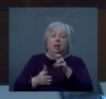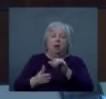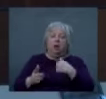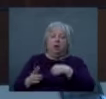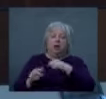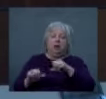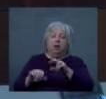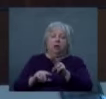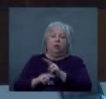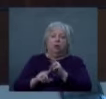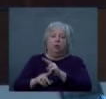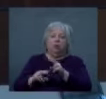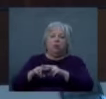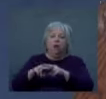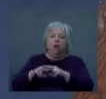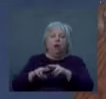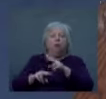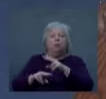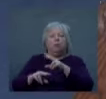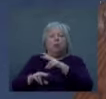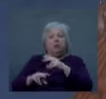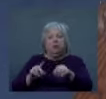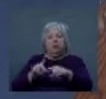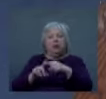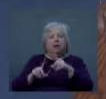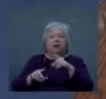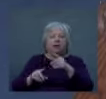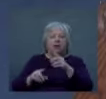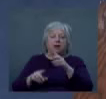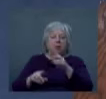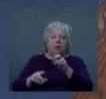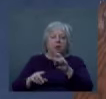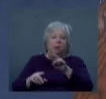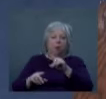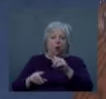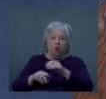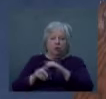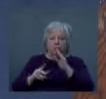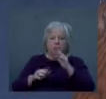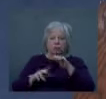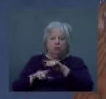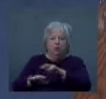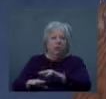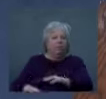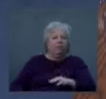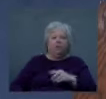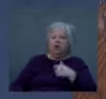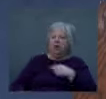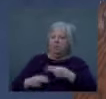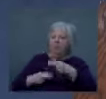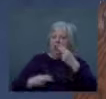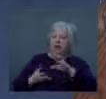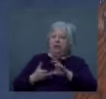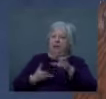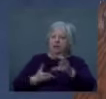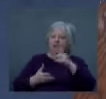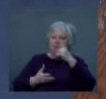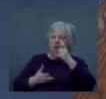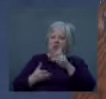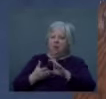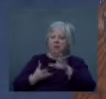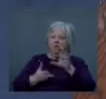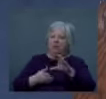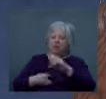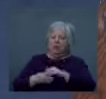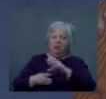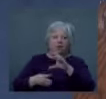system. I'm highly familiar with the process because I'm highly invested in the only company in America that ships natural gas out of